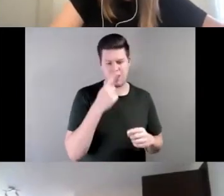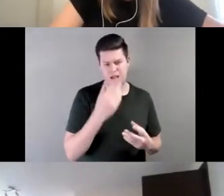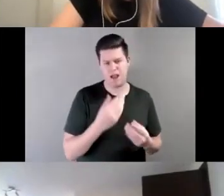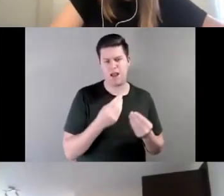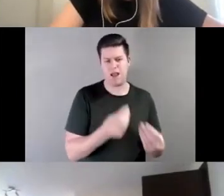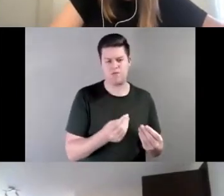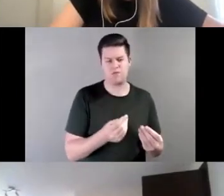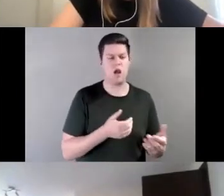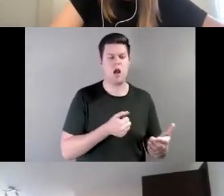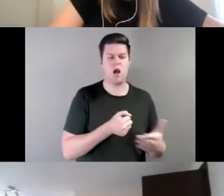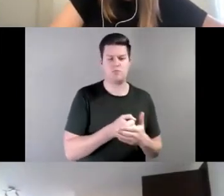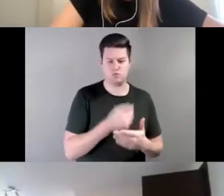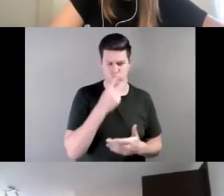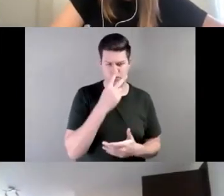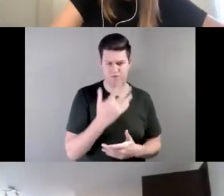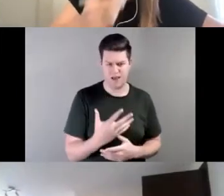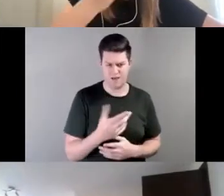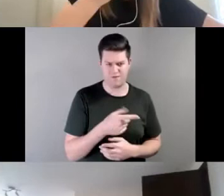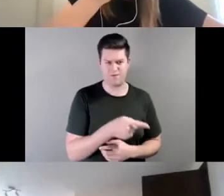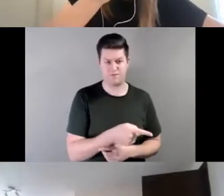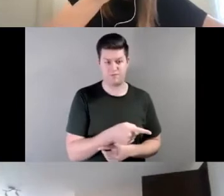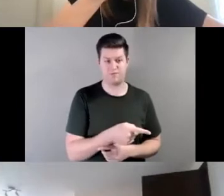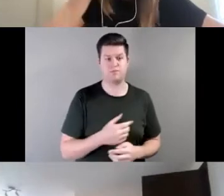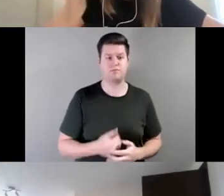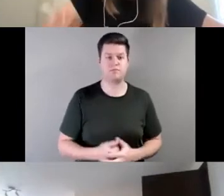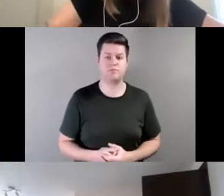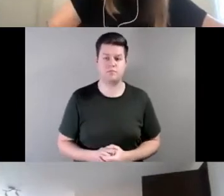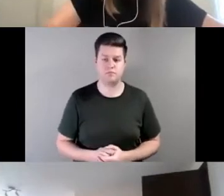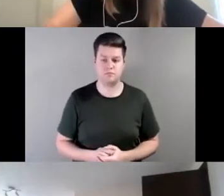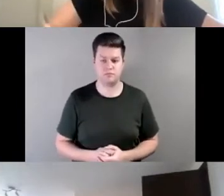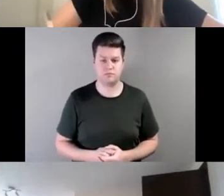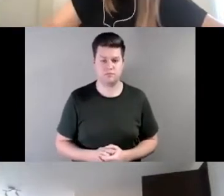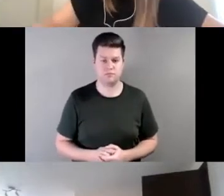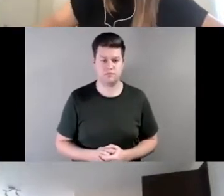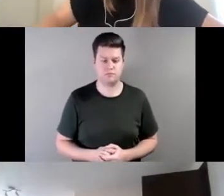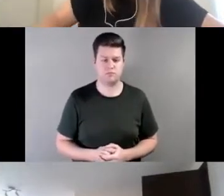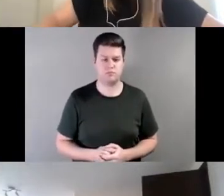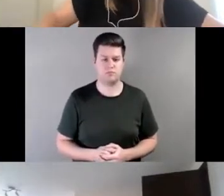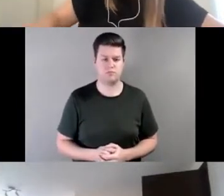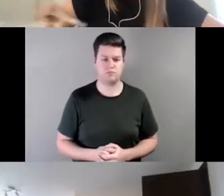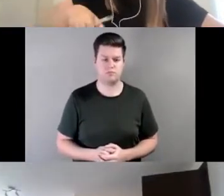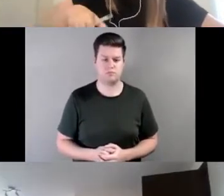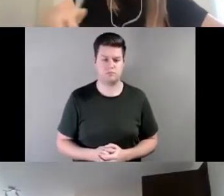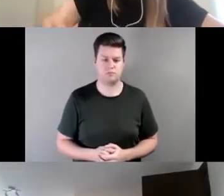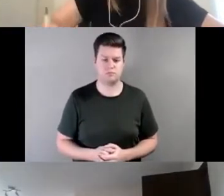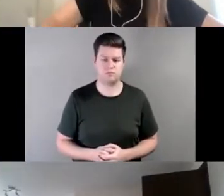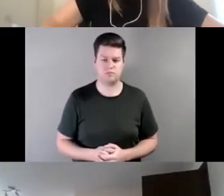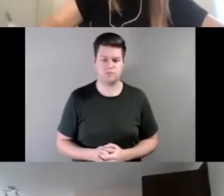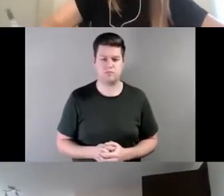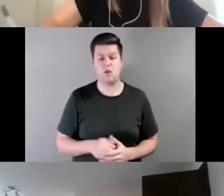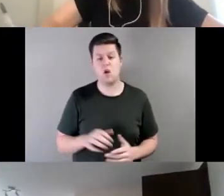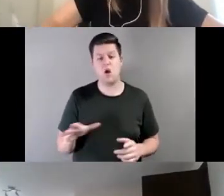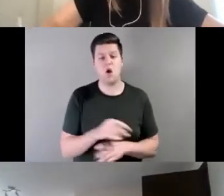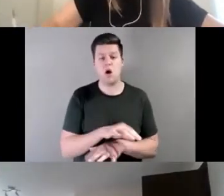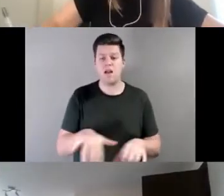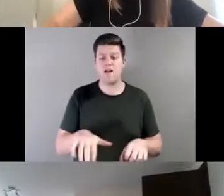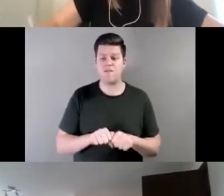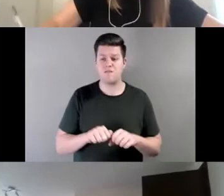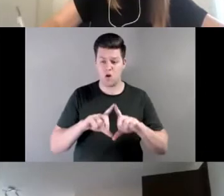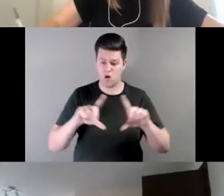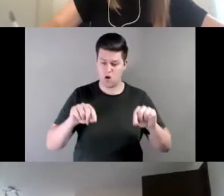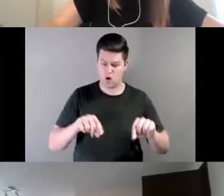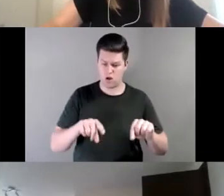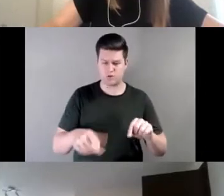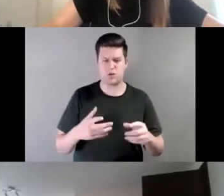which currently is 1/3 of the adult single fare for young people. All of our cards and vouchers are issued free